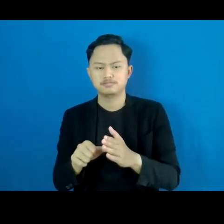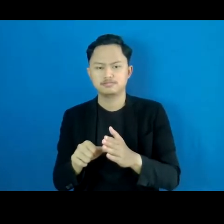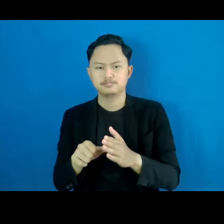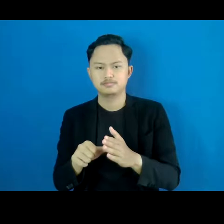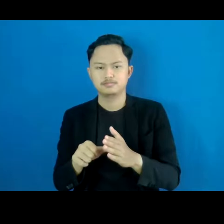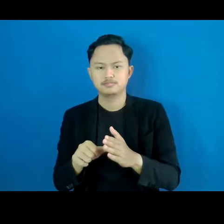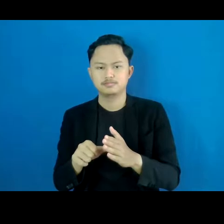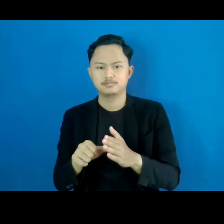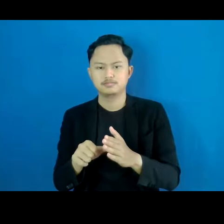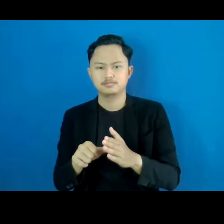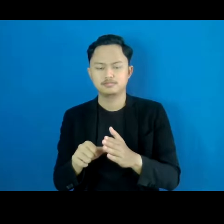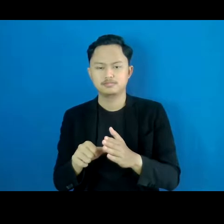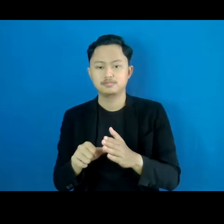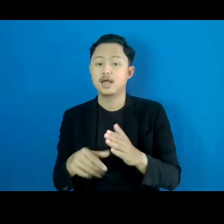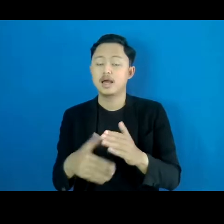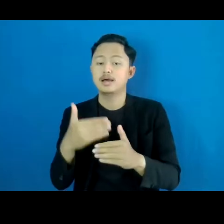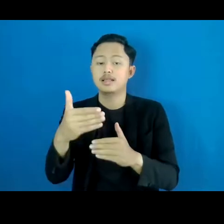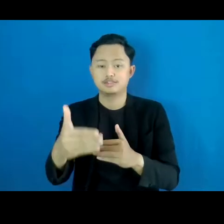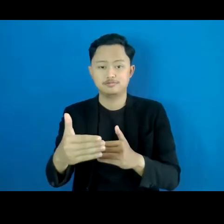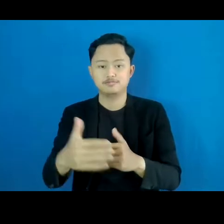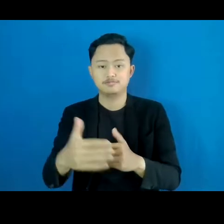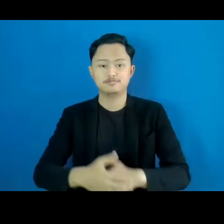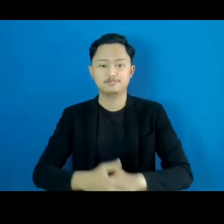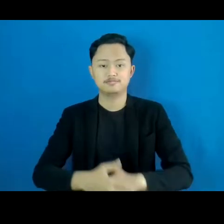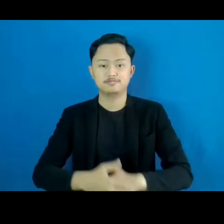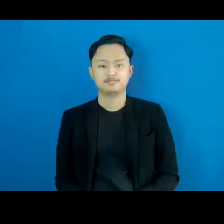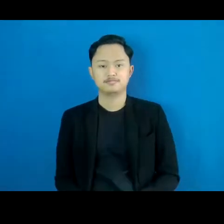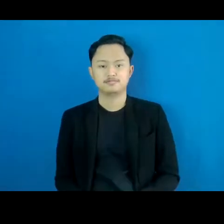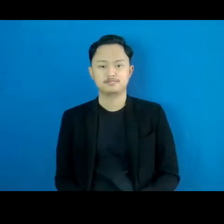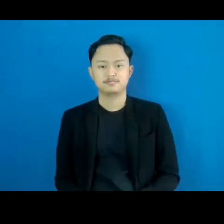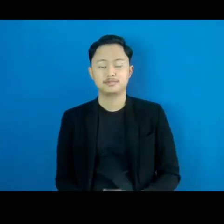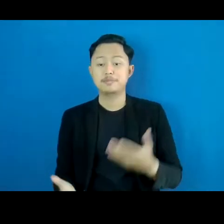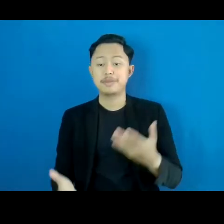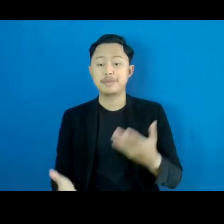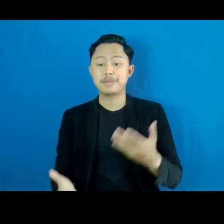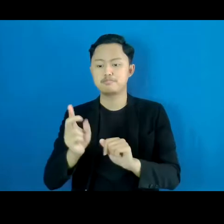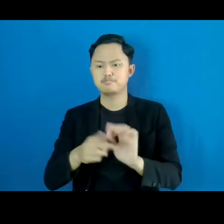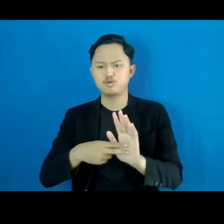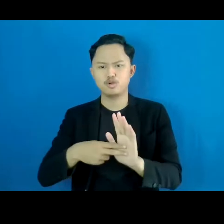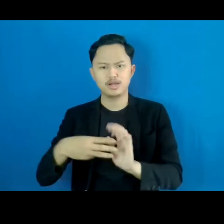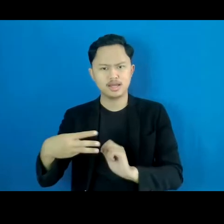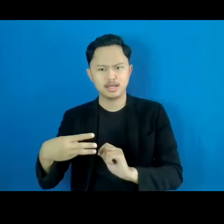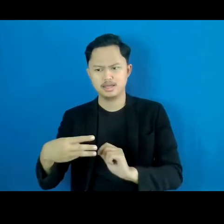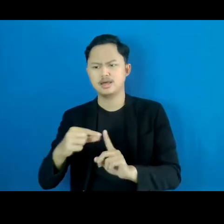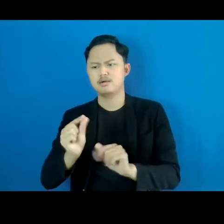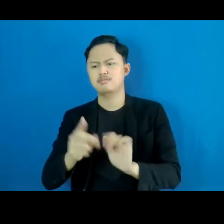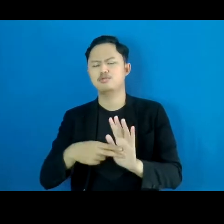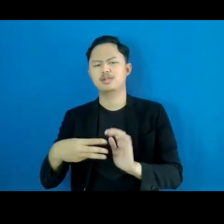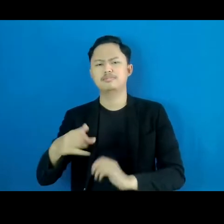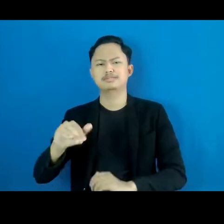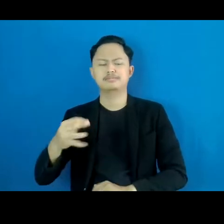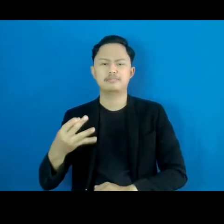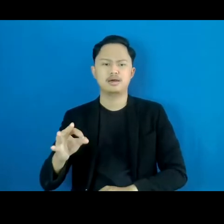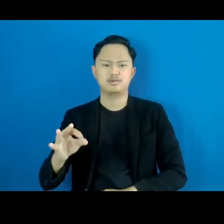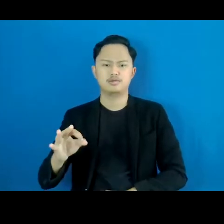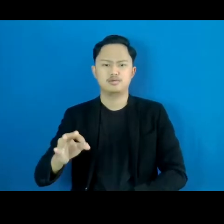comfortable. Going forward, if I compare with Pune Municipal Corporation and Pune Mahanagar Parivahan